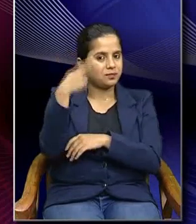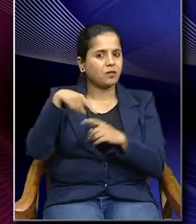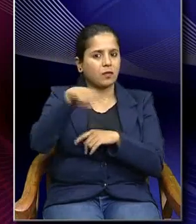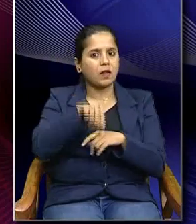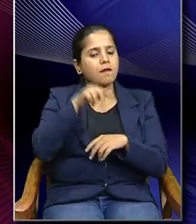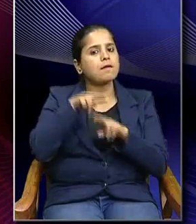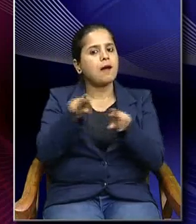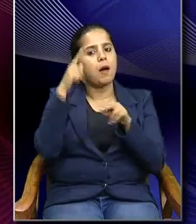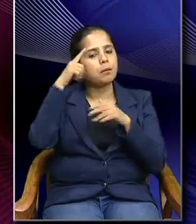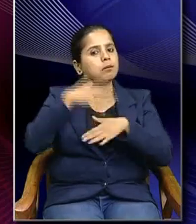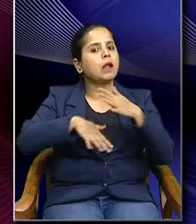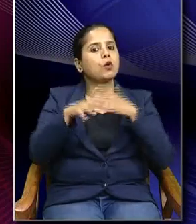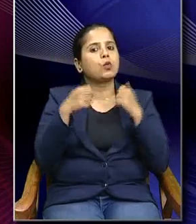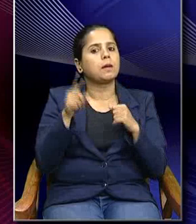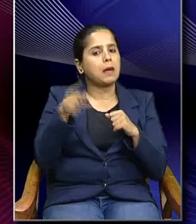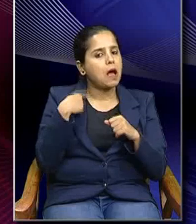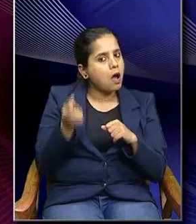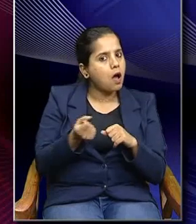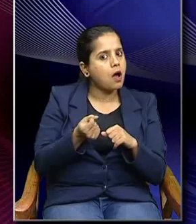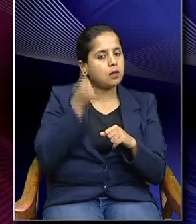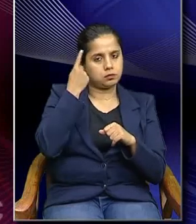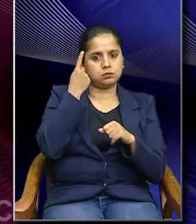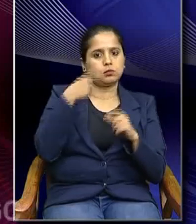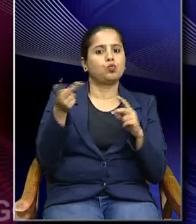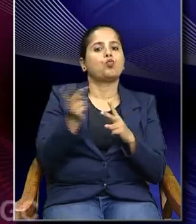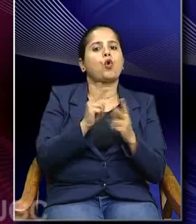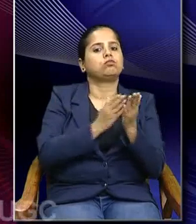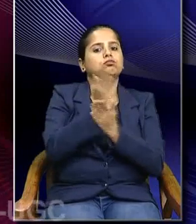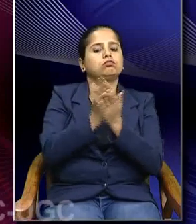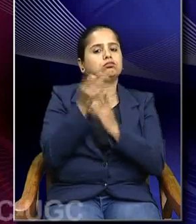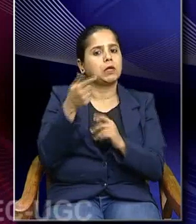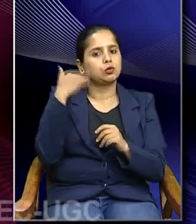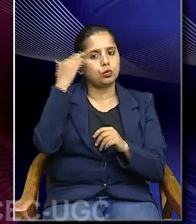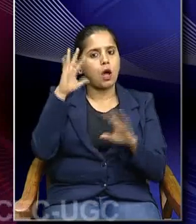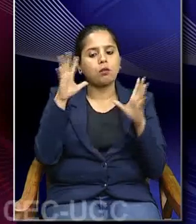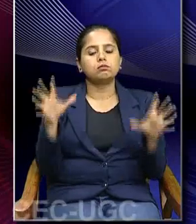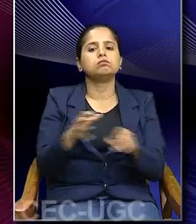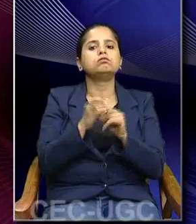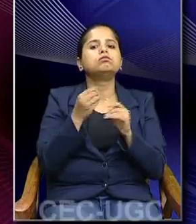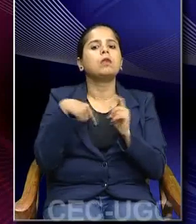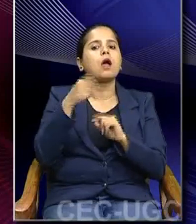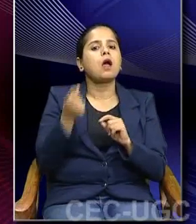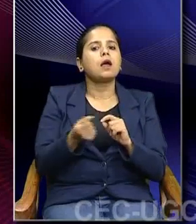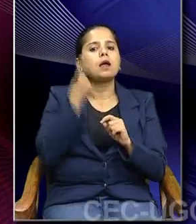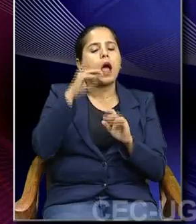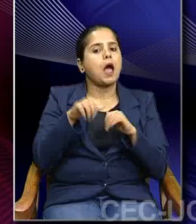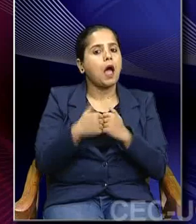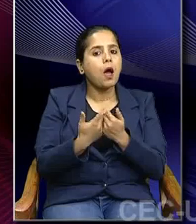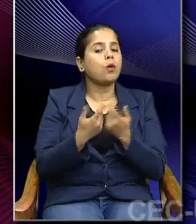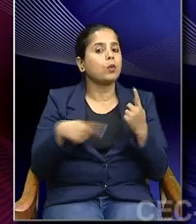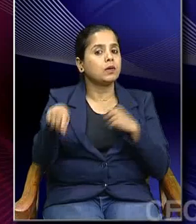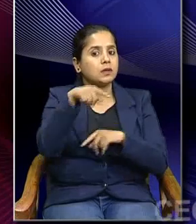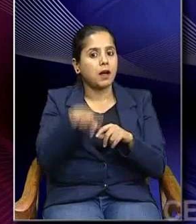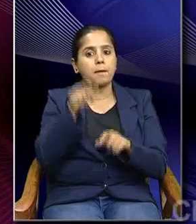So we need to have a understanding in both in order to have a comprehensive understanding of how